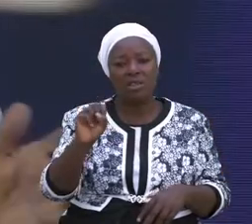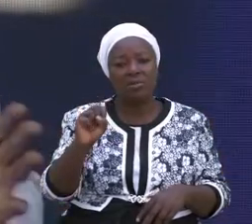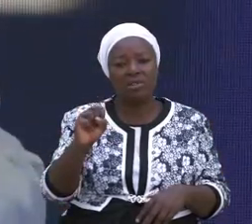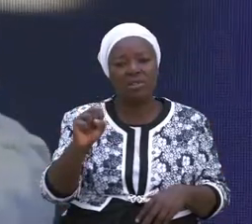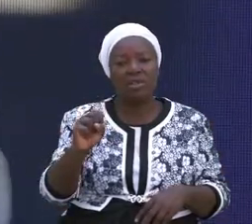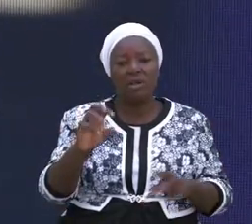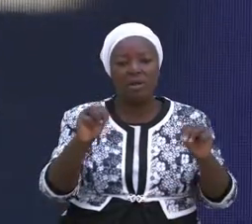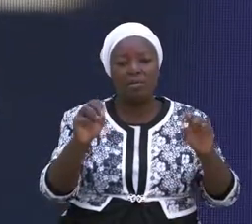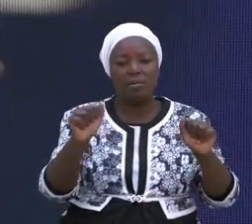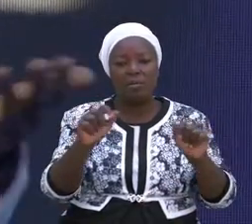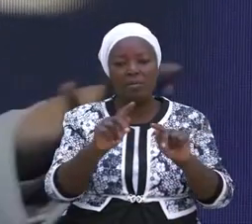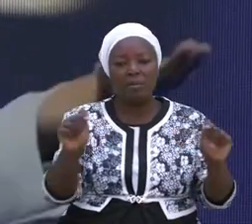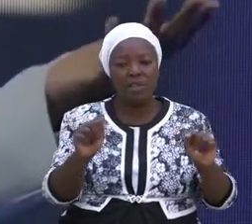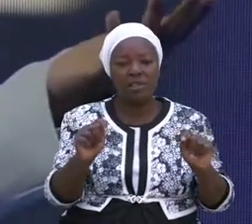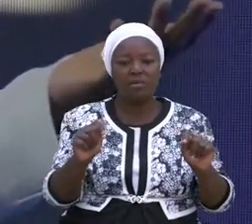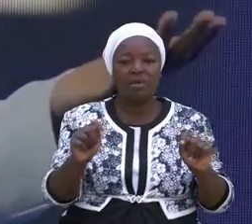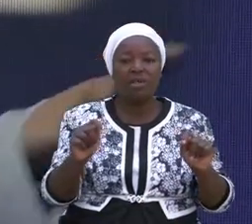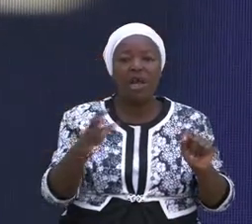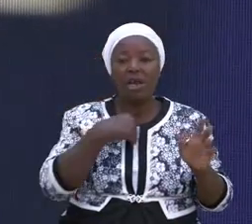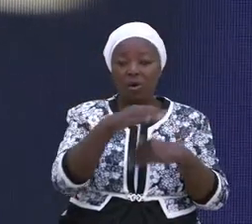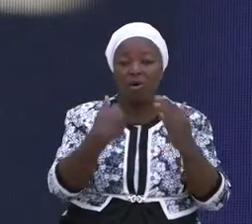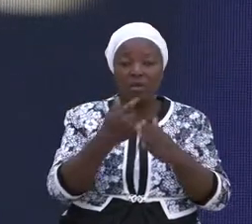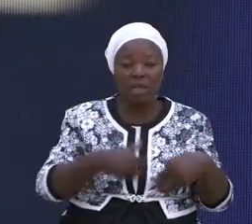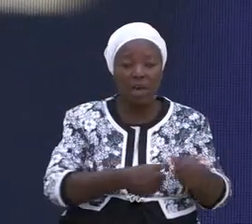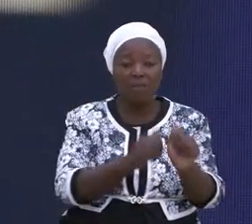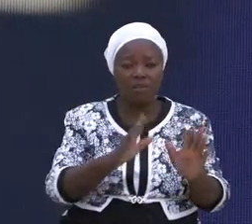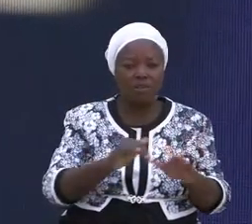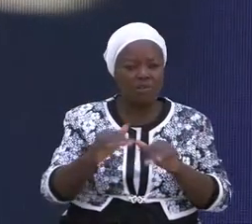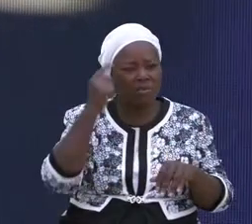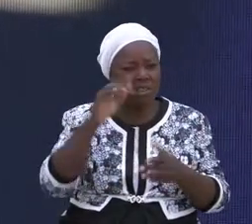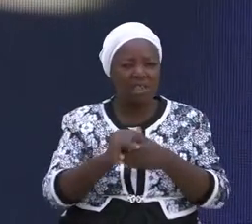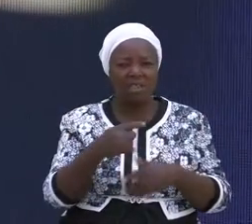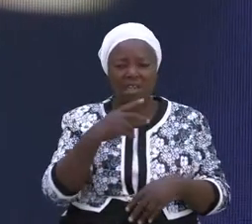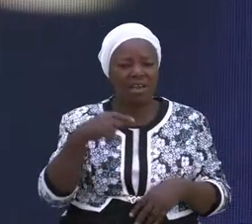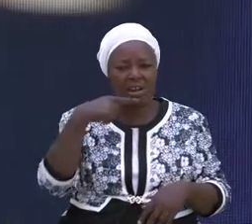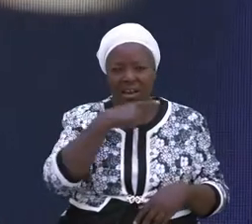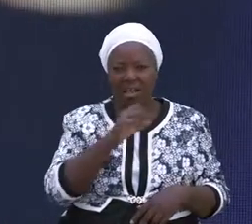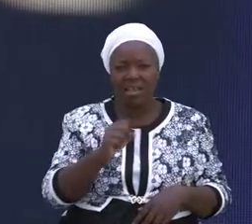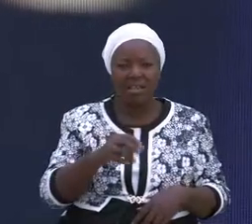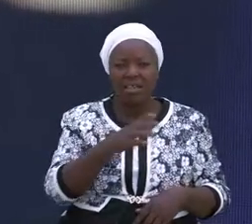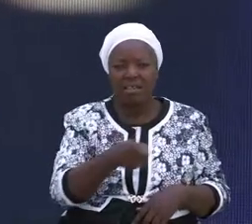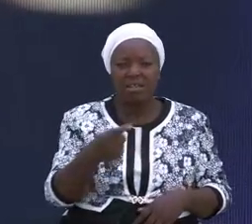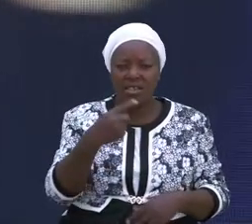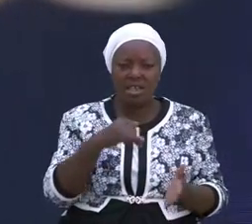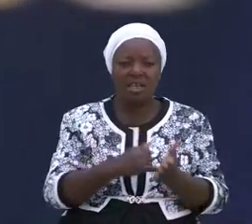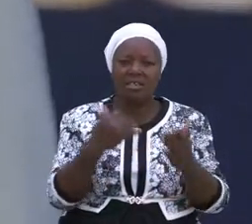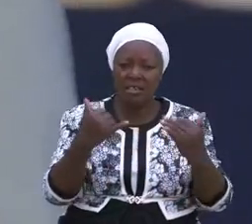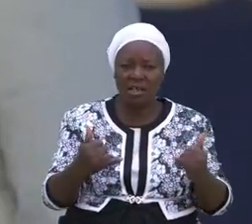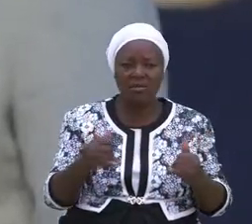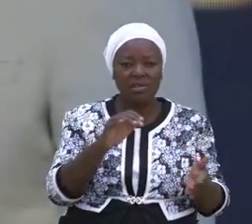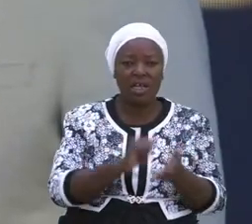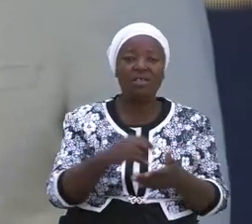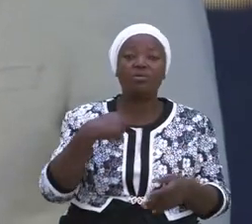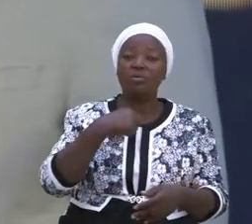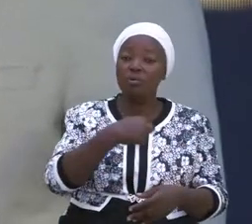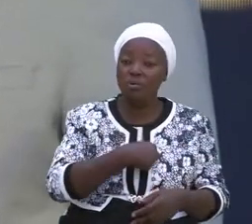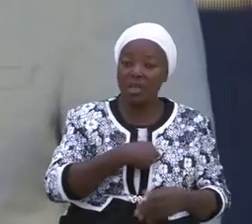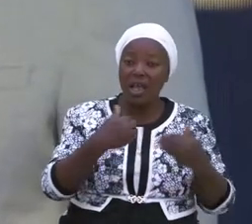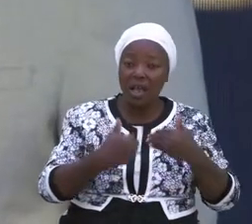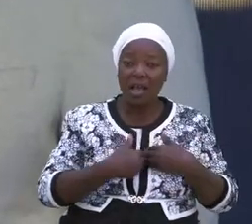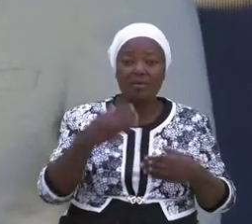the apostles, do you think they are telling a lie? They said it already. We have